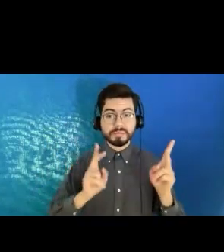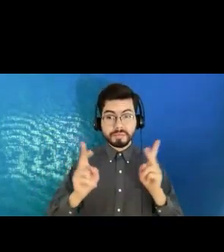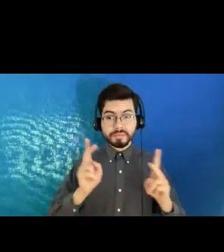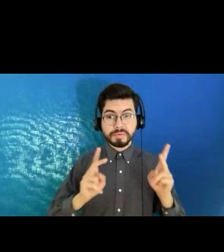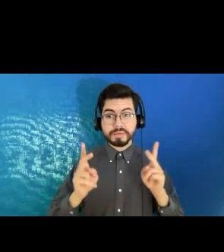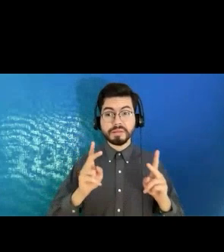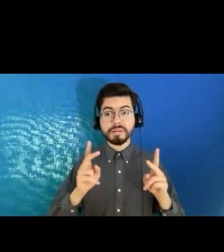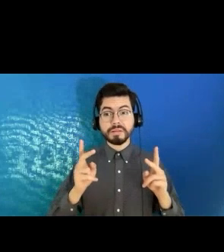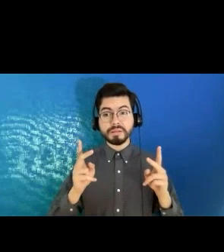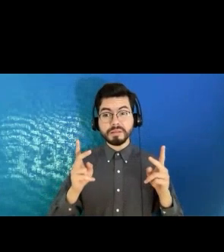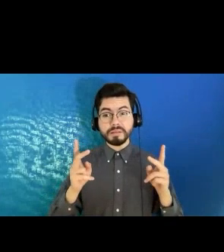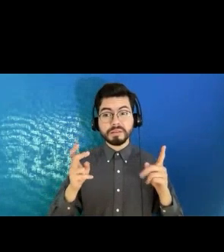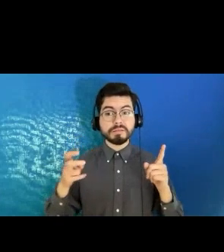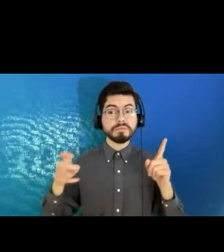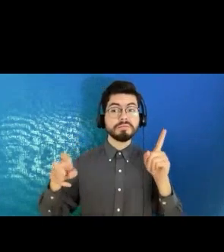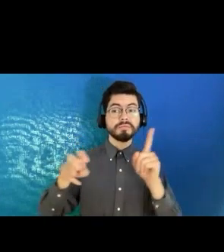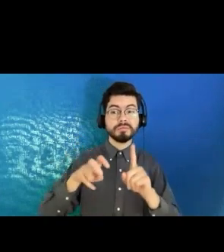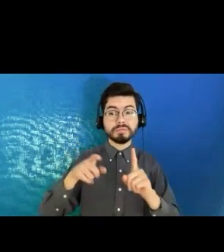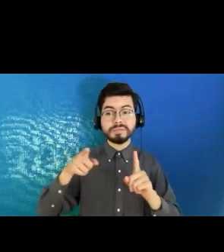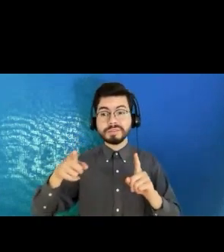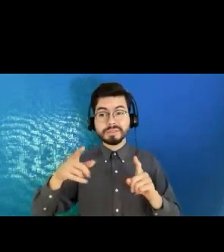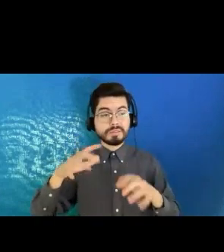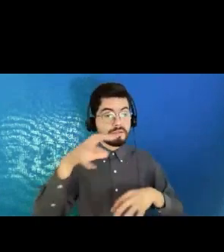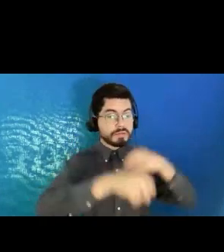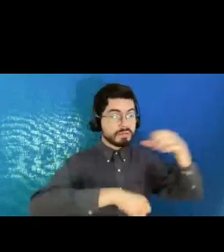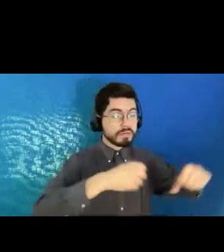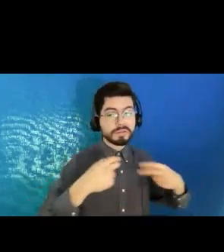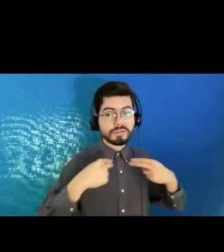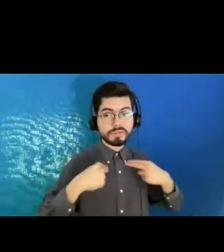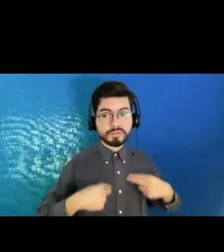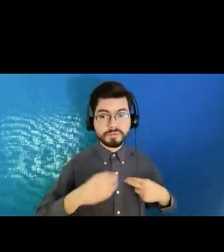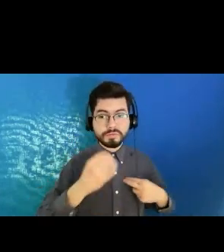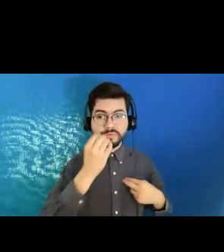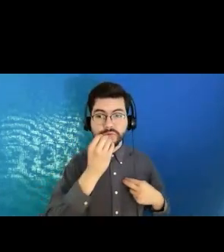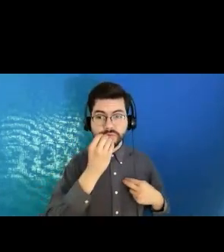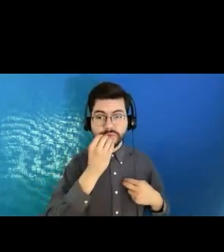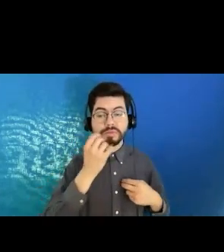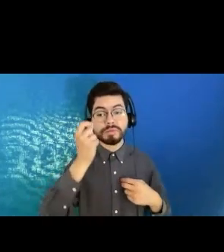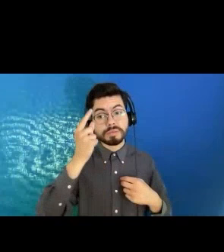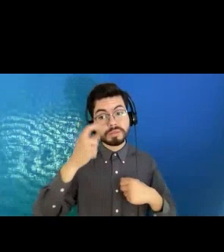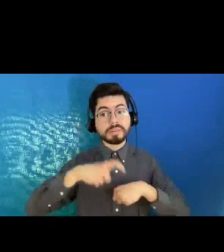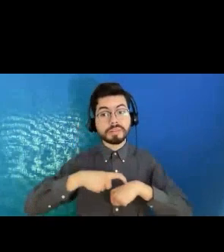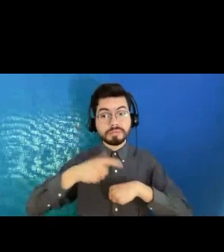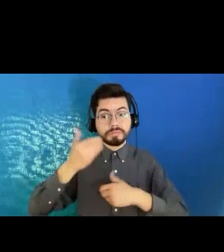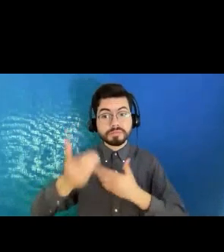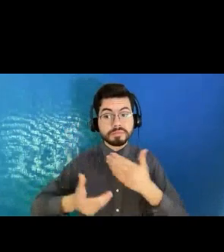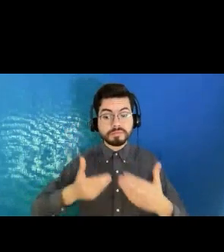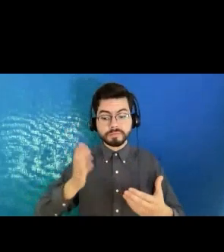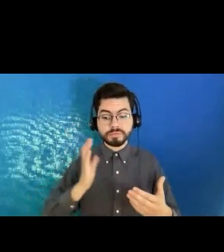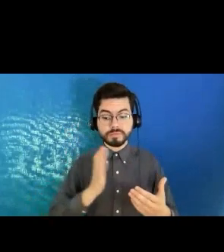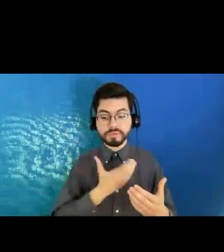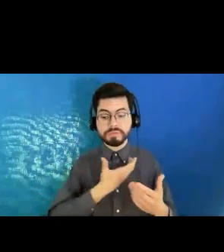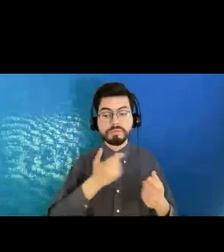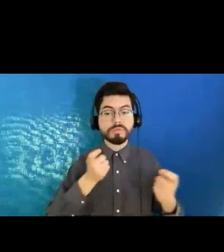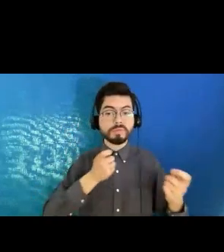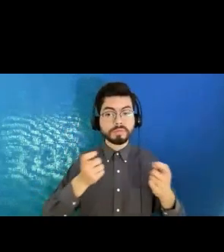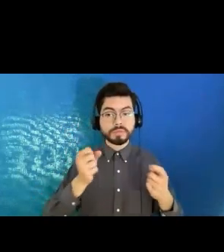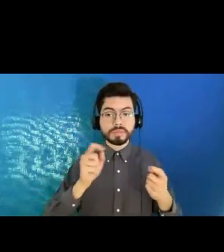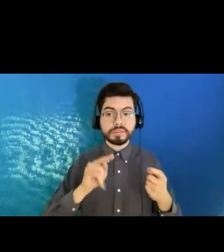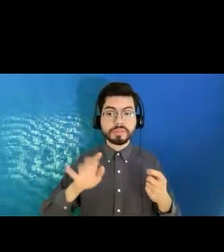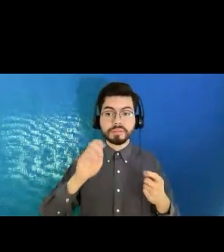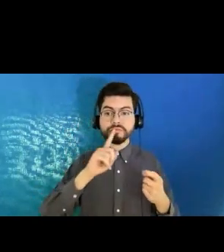getting human food. But you can see over time how our management paradigm has changed and how we